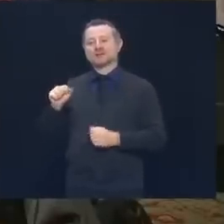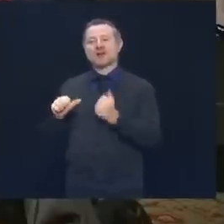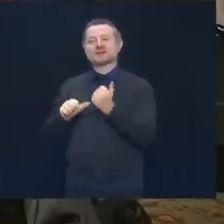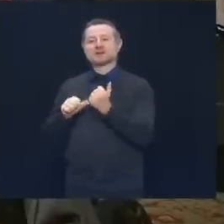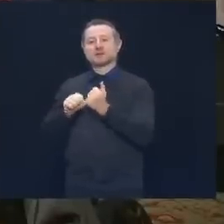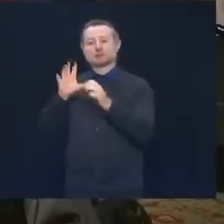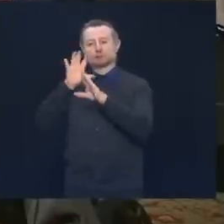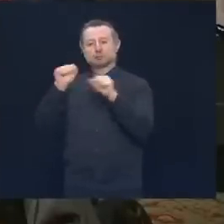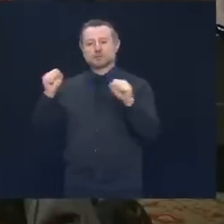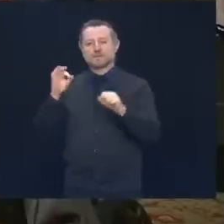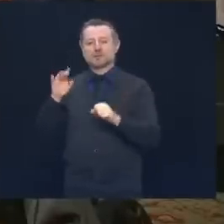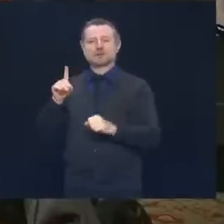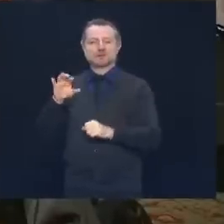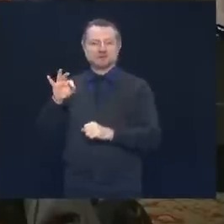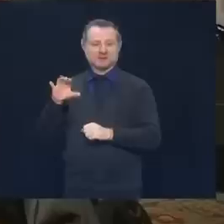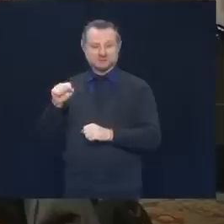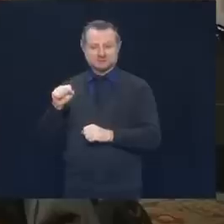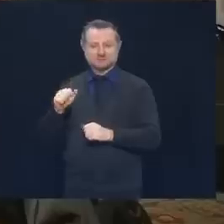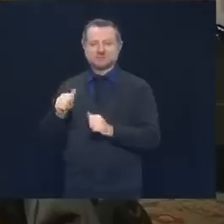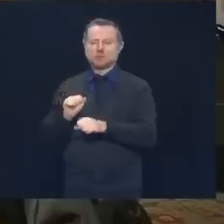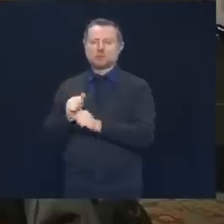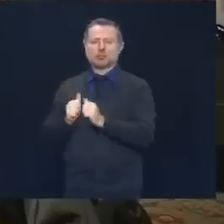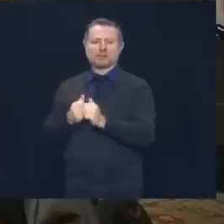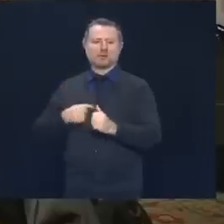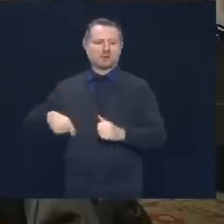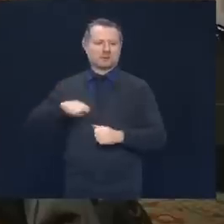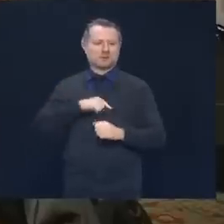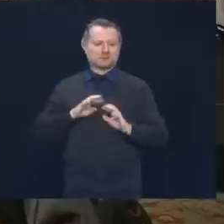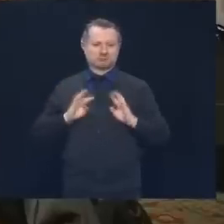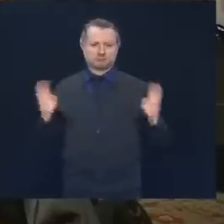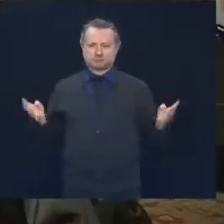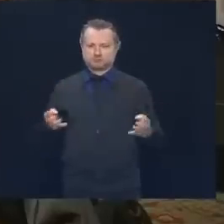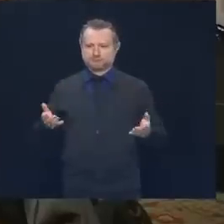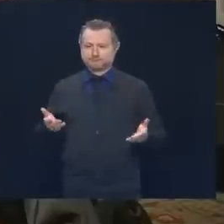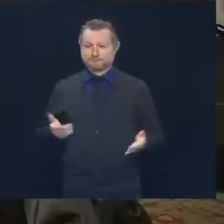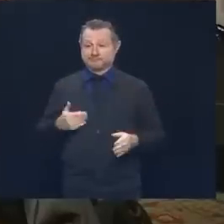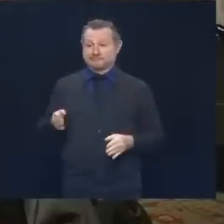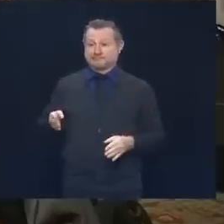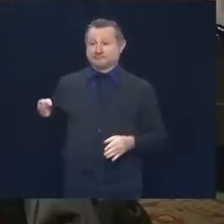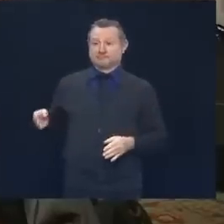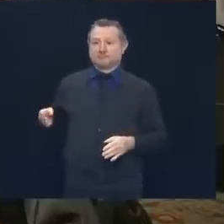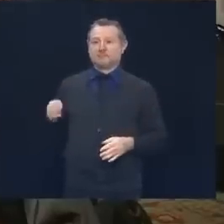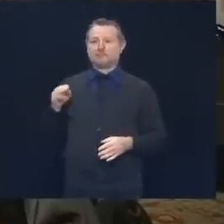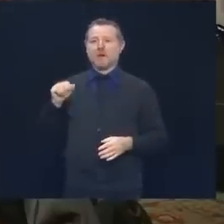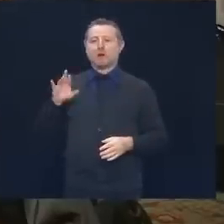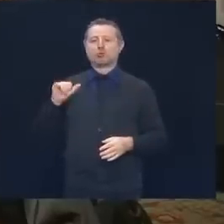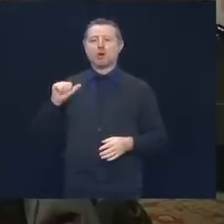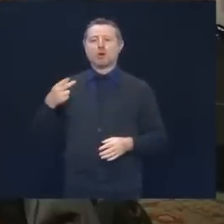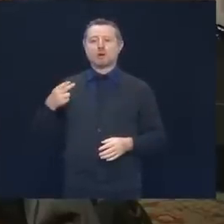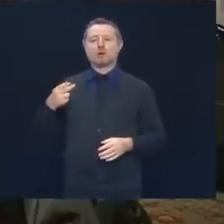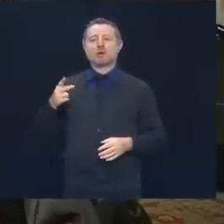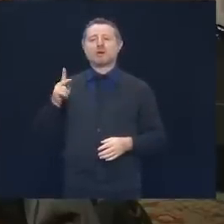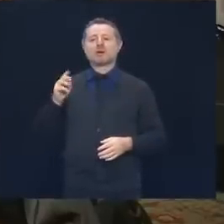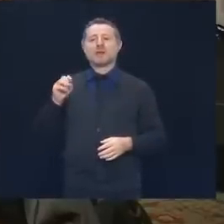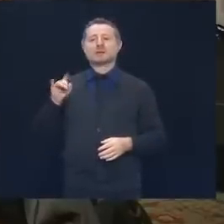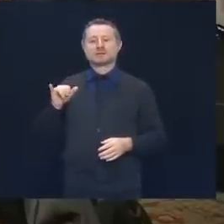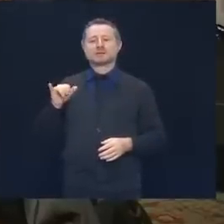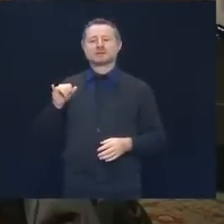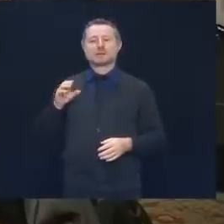Superintendent DFS, and he's been working with us in the chamber. My immediate right, Mariah Kennedy Cuomo, my